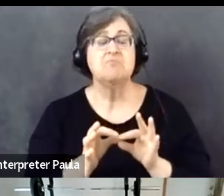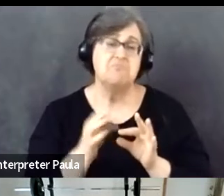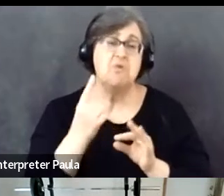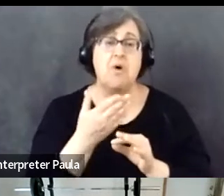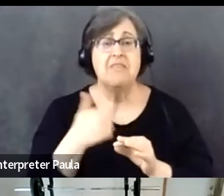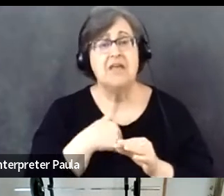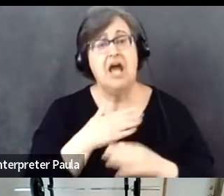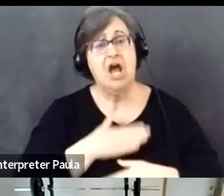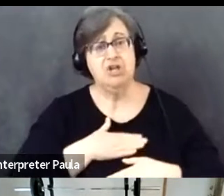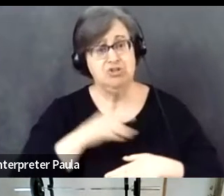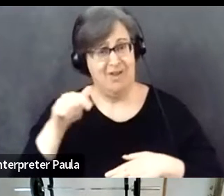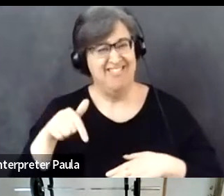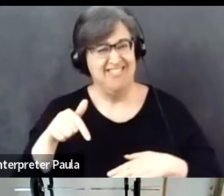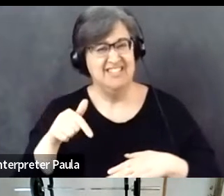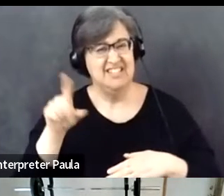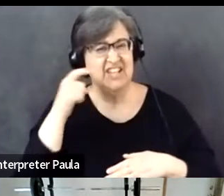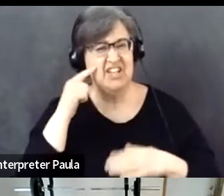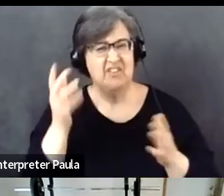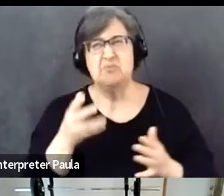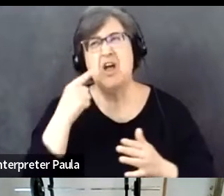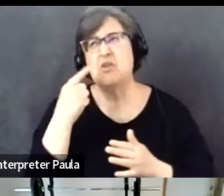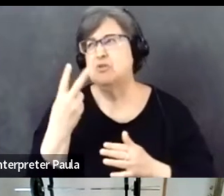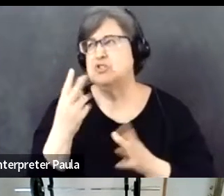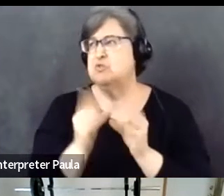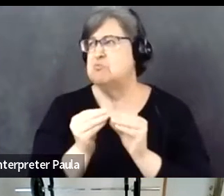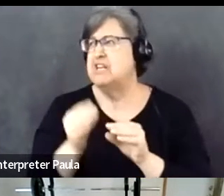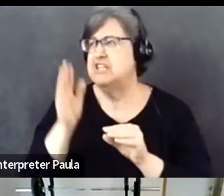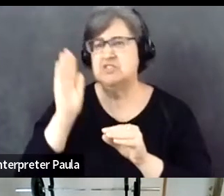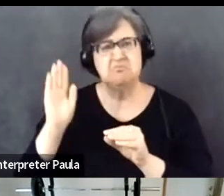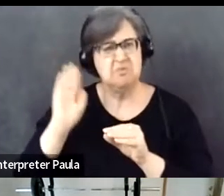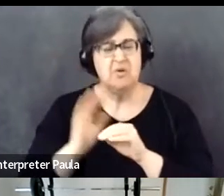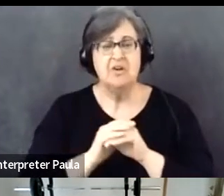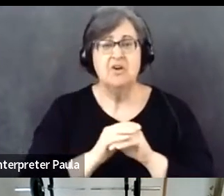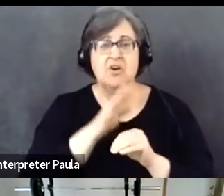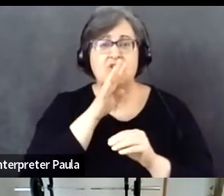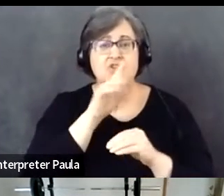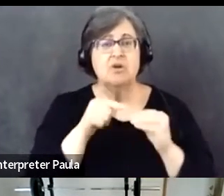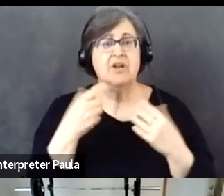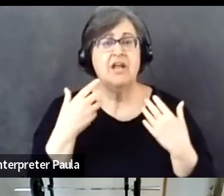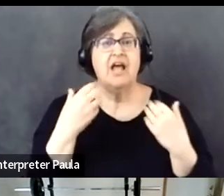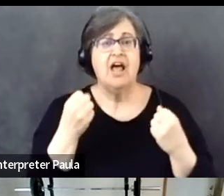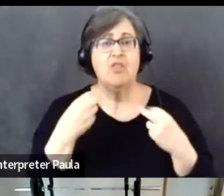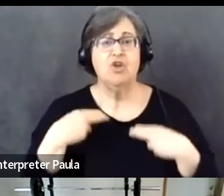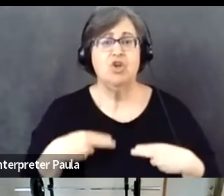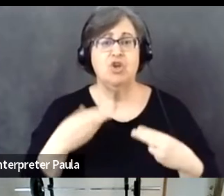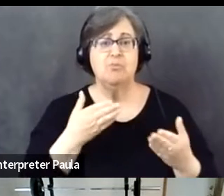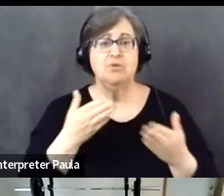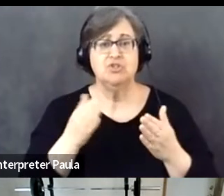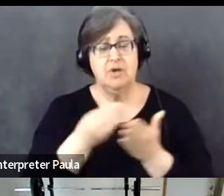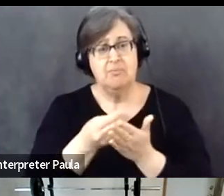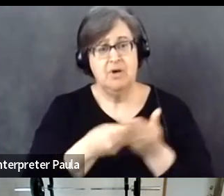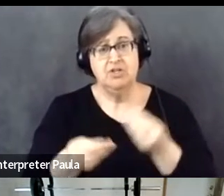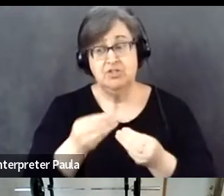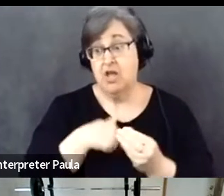about the Capital Chat is I think it was 2 Capital Chats ago when they're talking about the Health and Human Services budget. I reached out to my